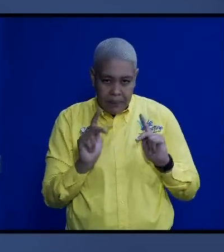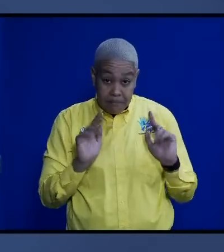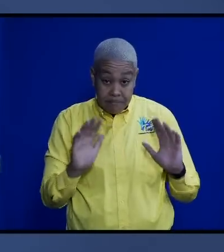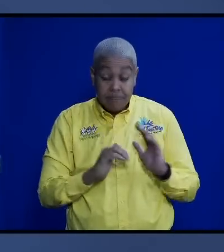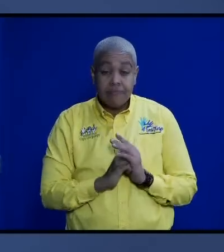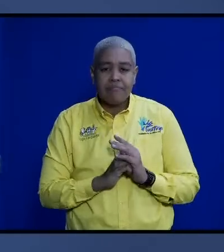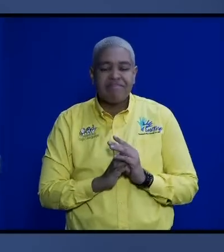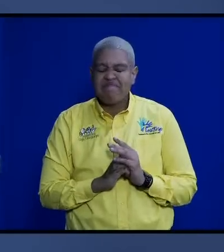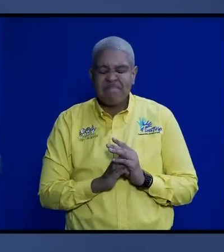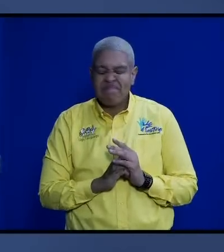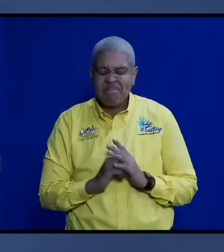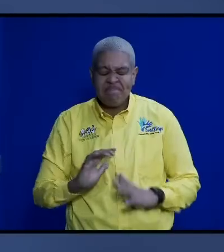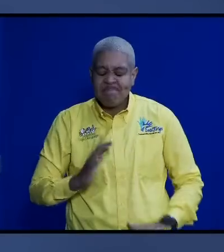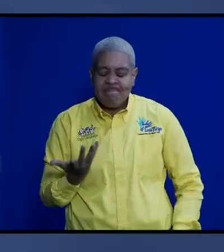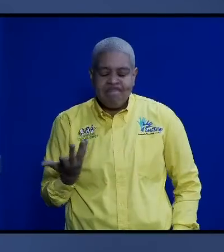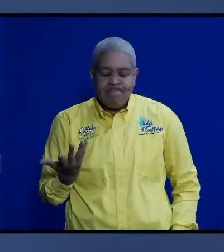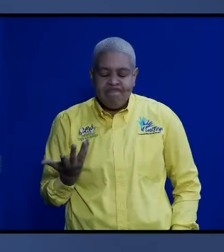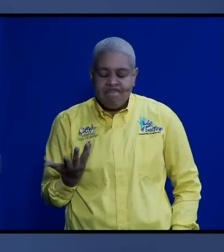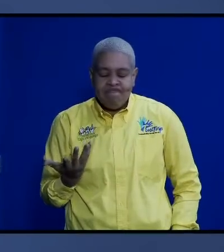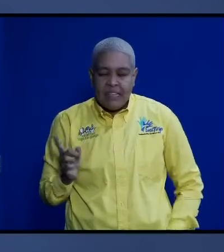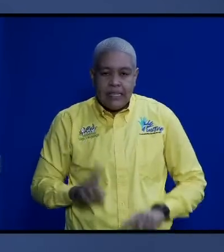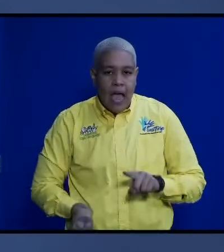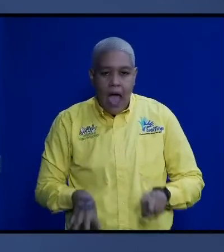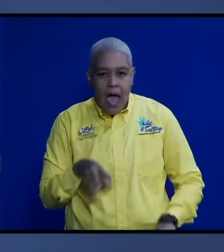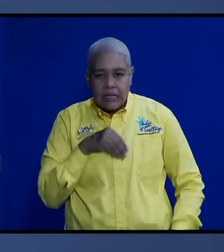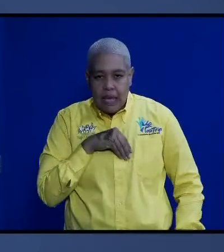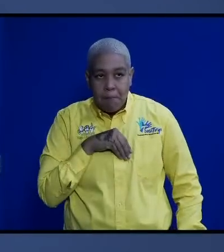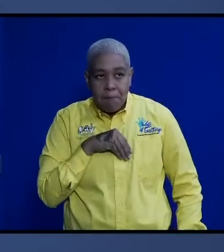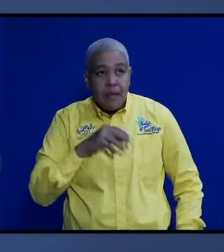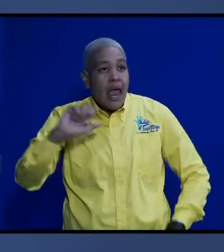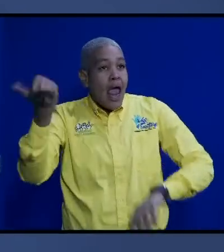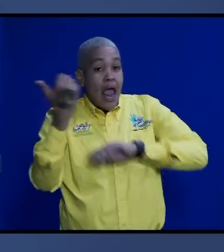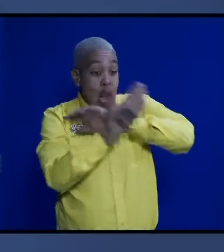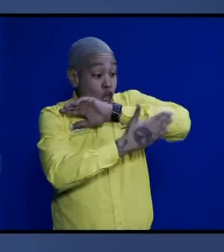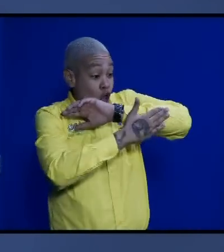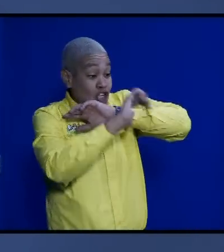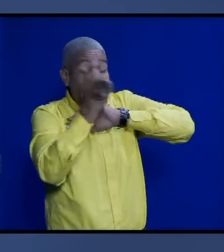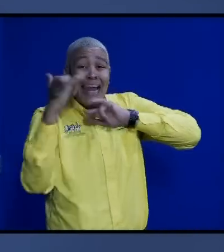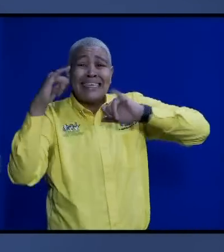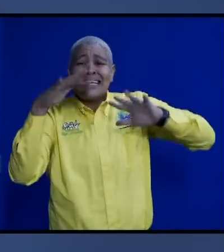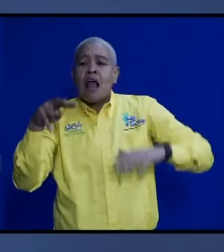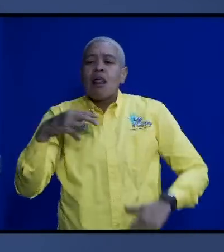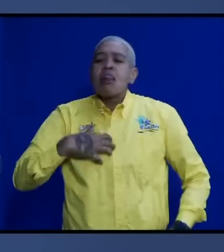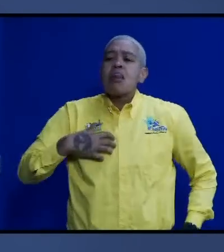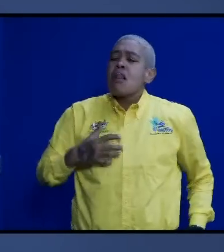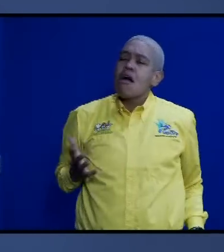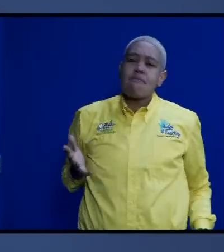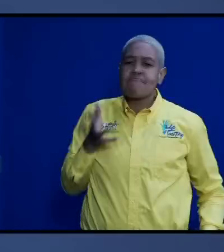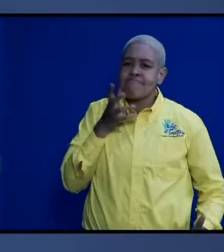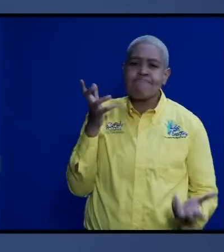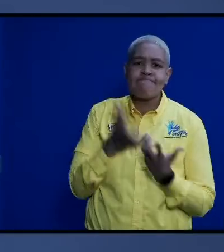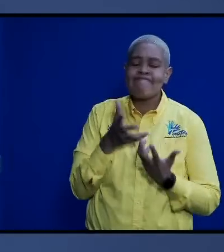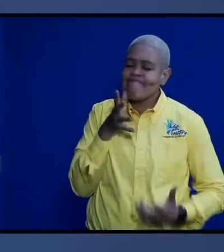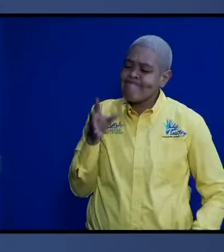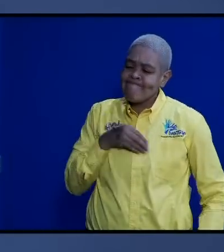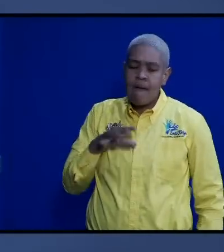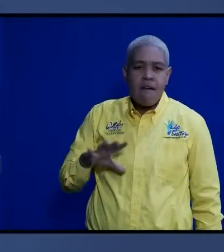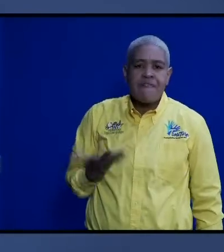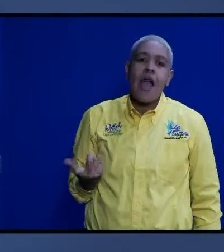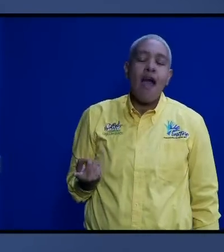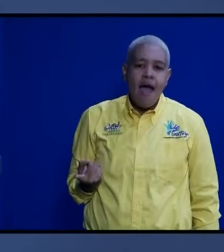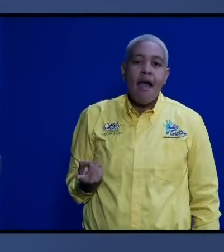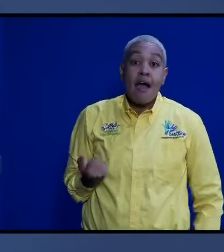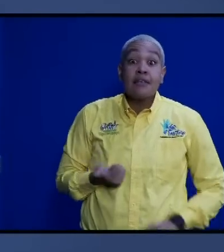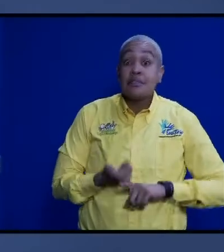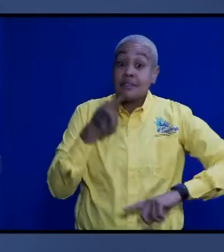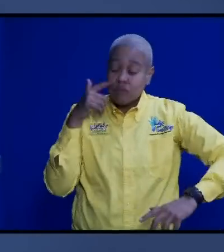That is unacceptable in any country, by any standard, by any means. So after studying the